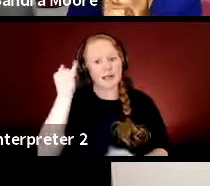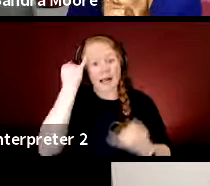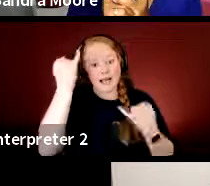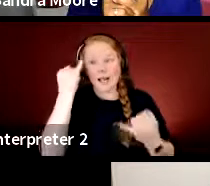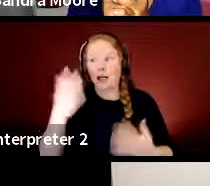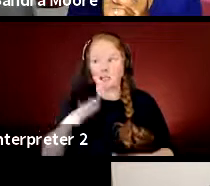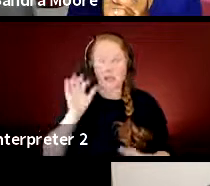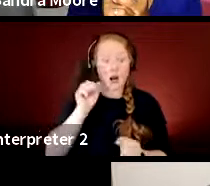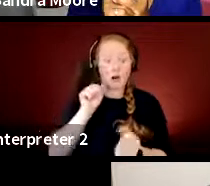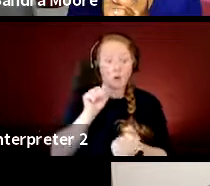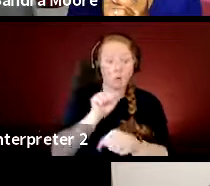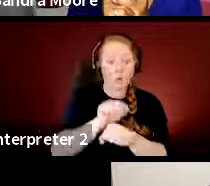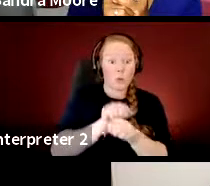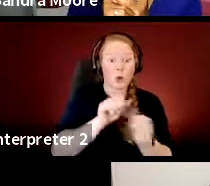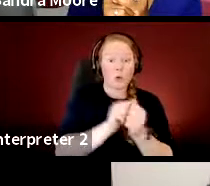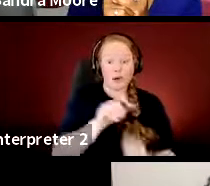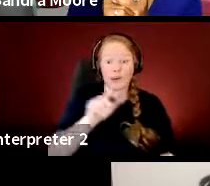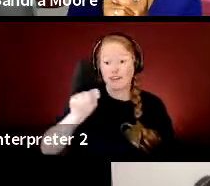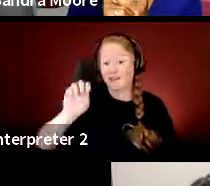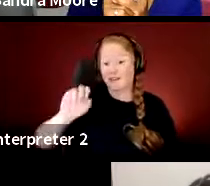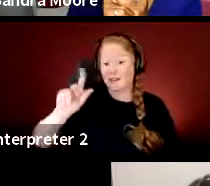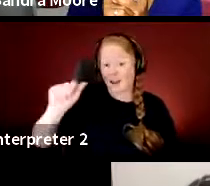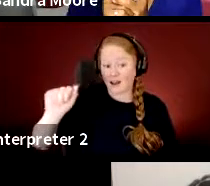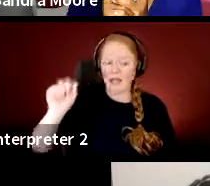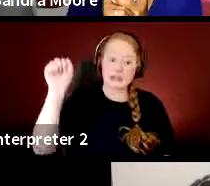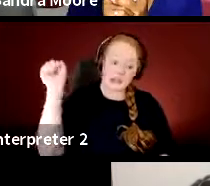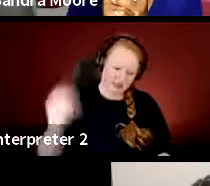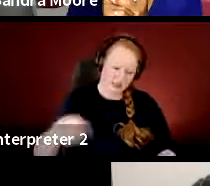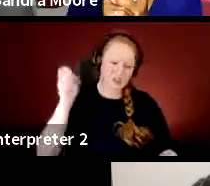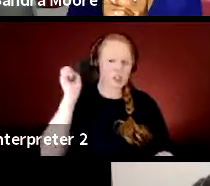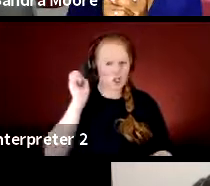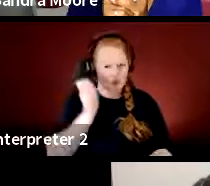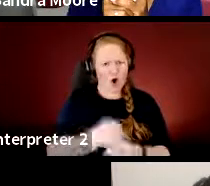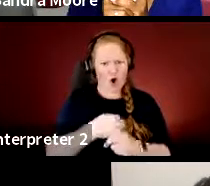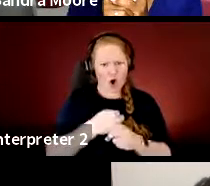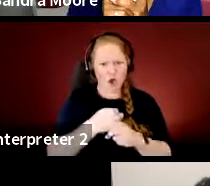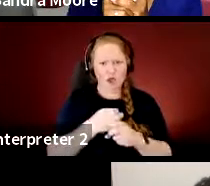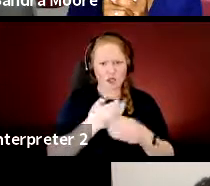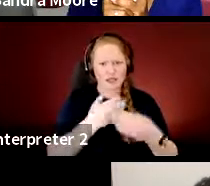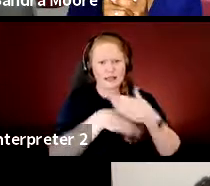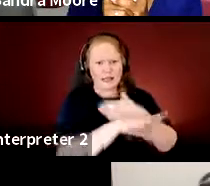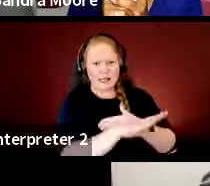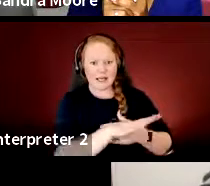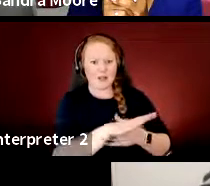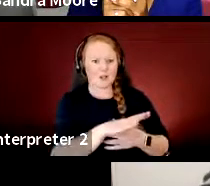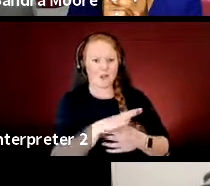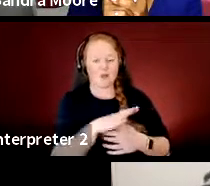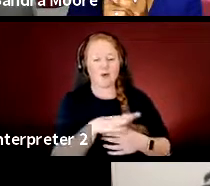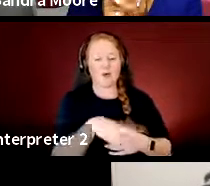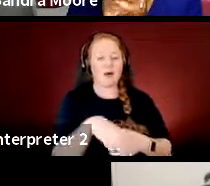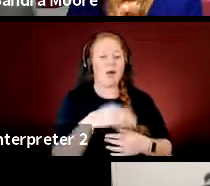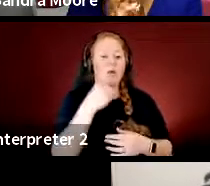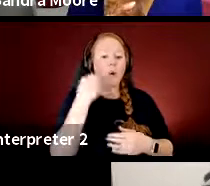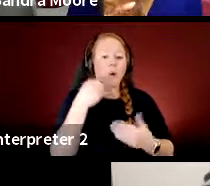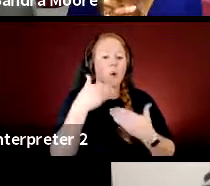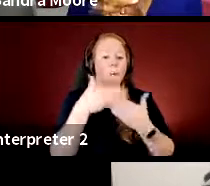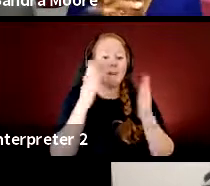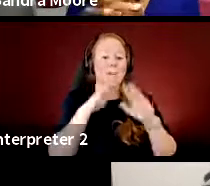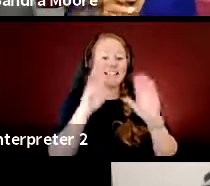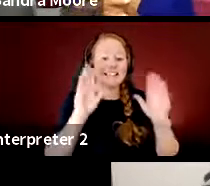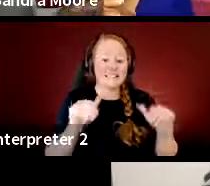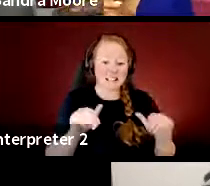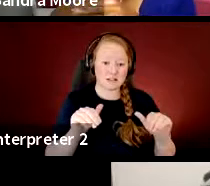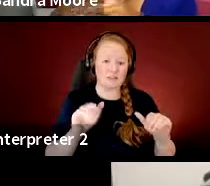the homeless shelter. And yes, it is very hard getting into the homeless system, and that can frustrate a